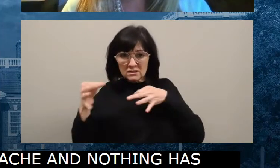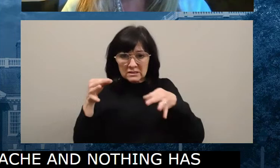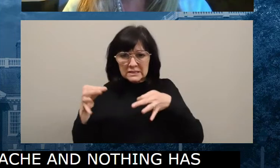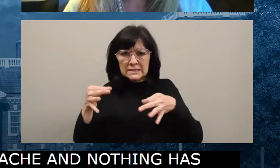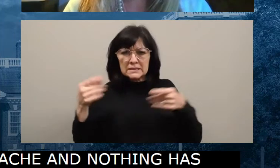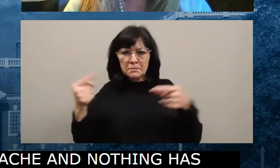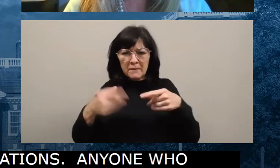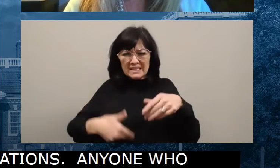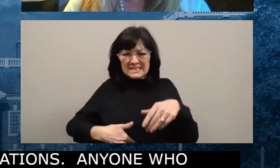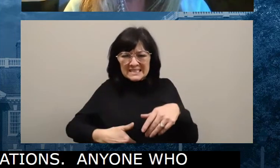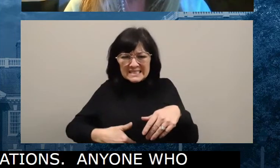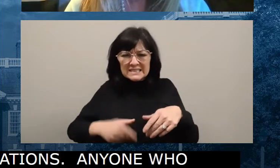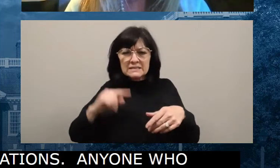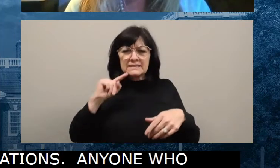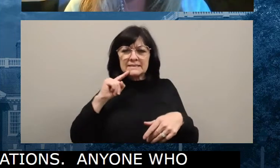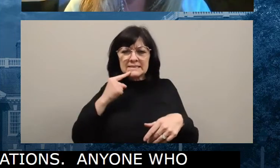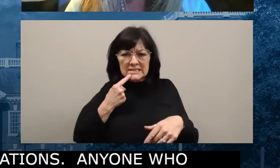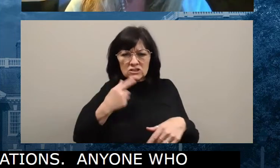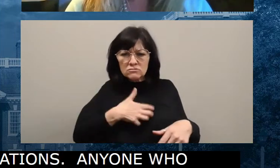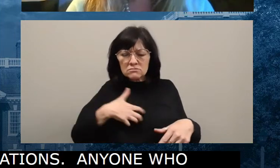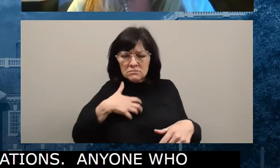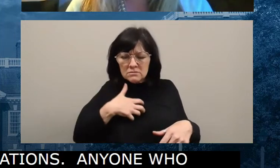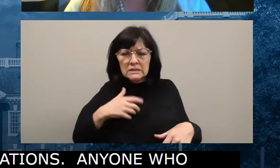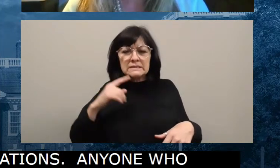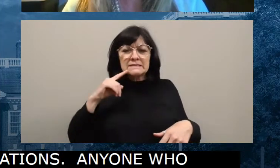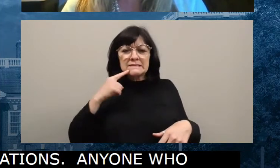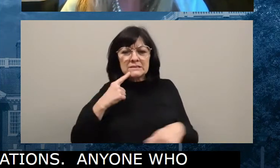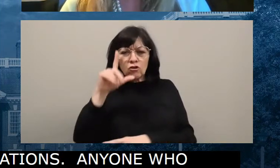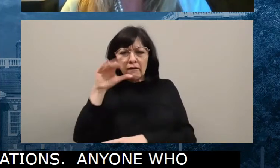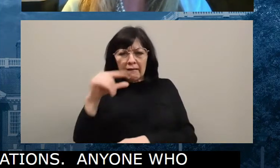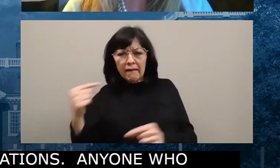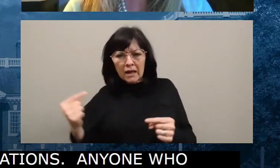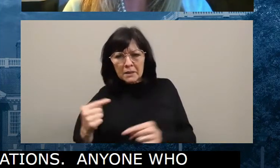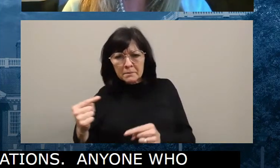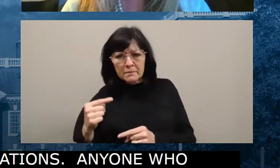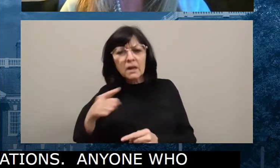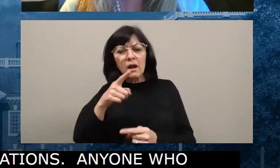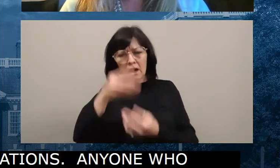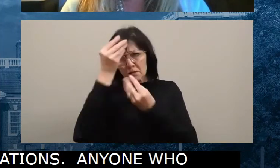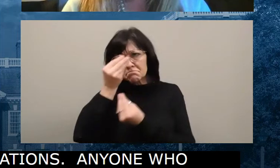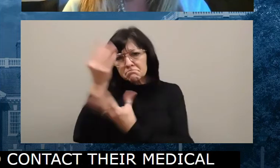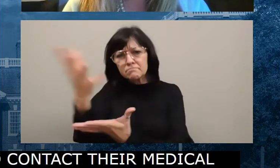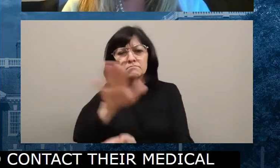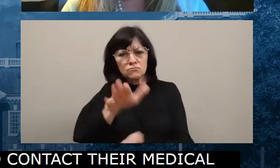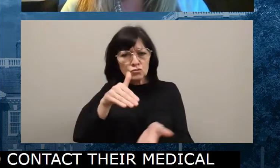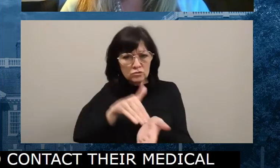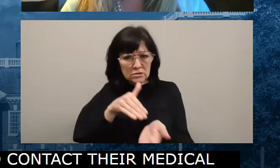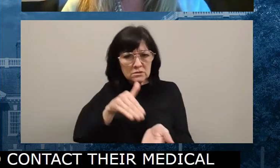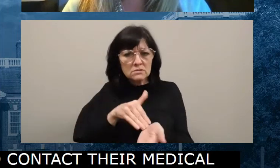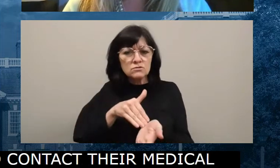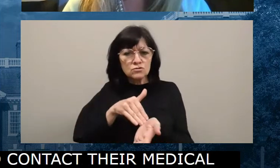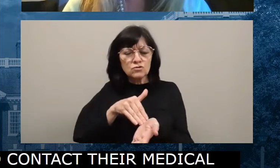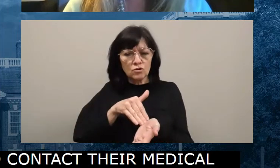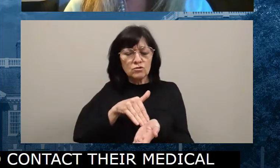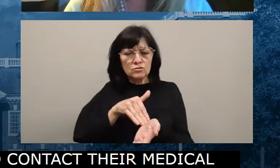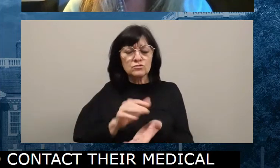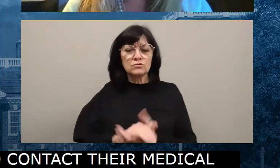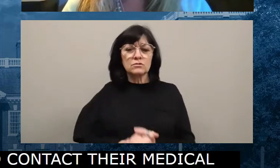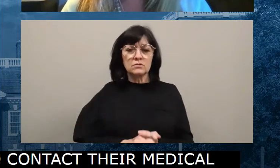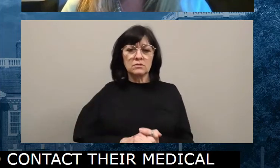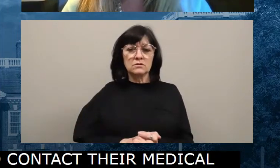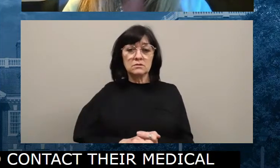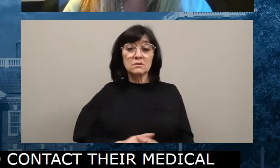symptoms they're seeing. It is important to mention that these symptoms have not been seen with the